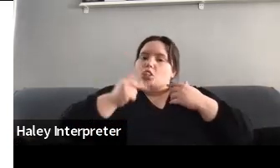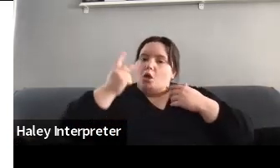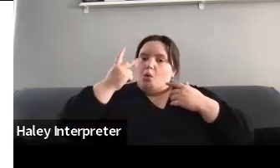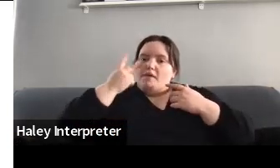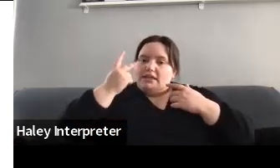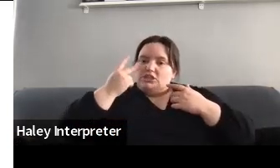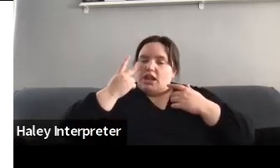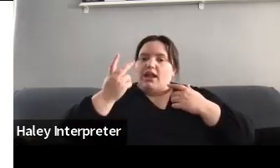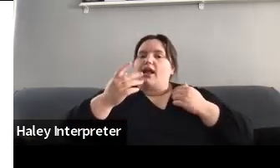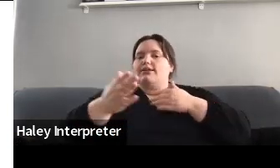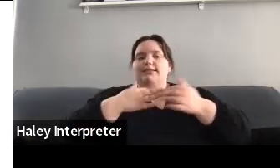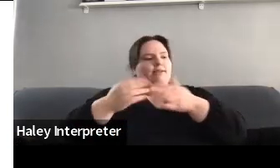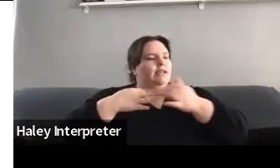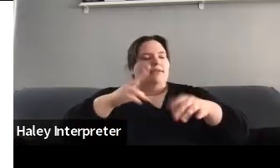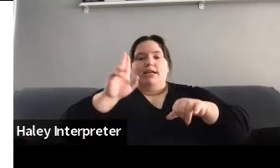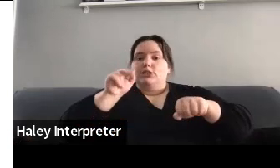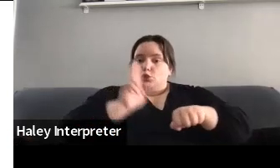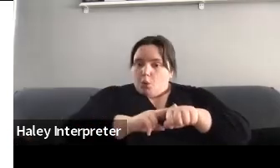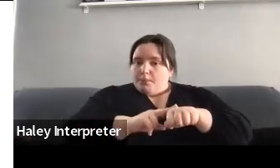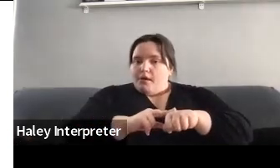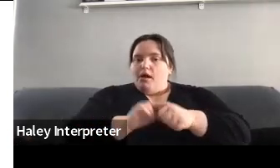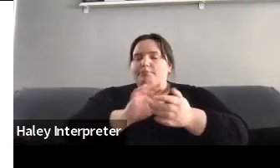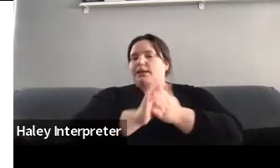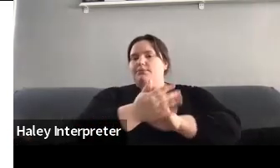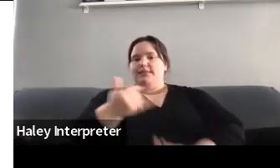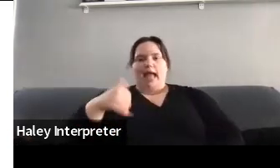it's normal, it turns a bright yellow